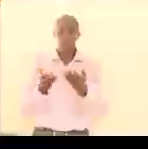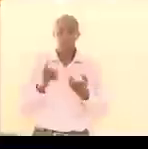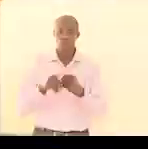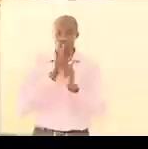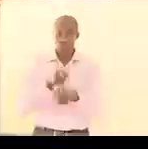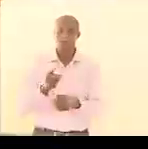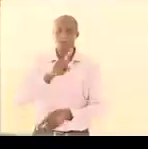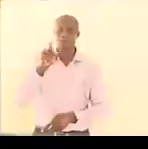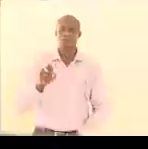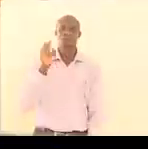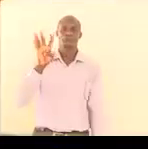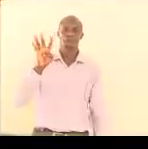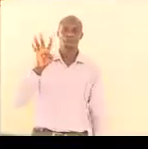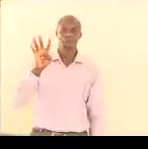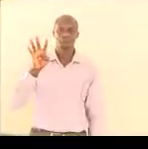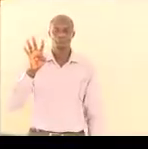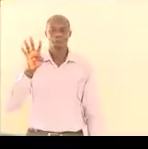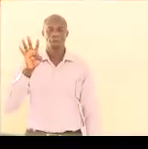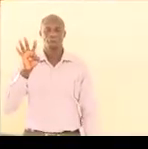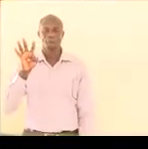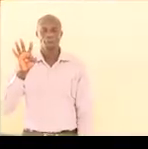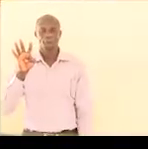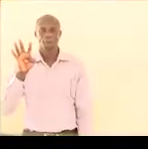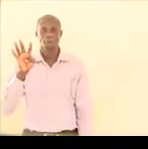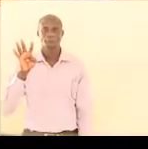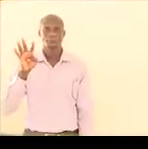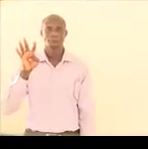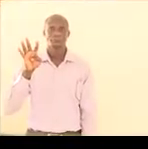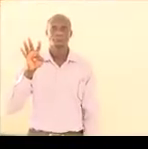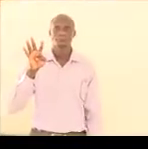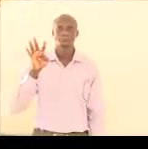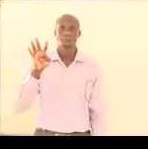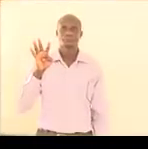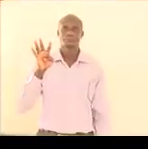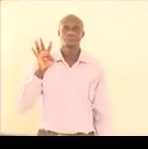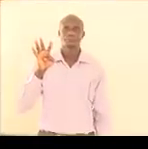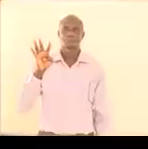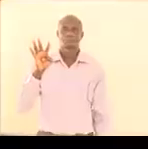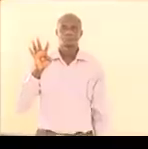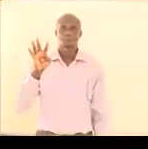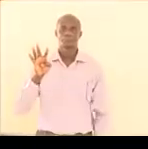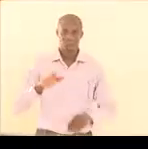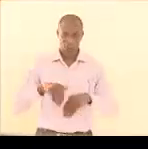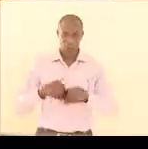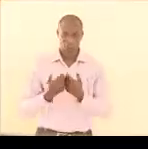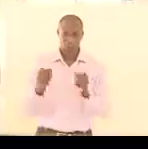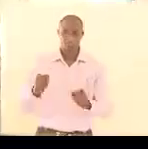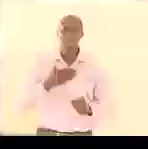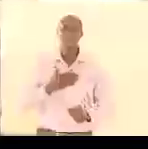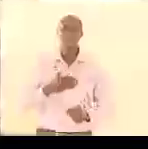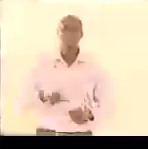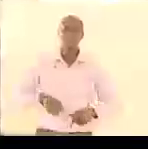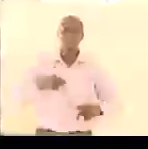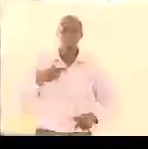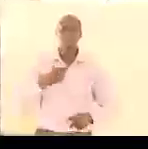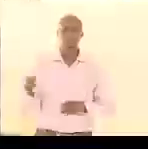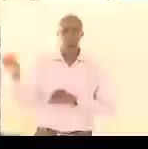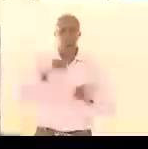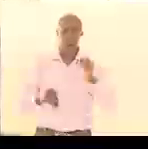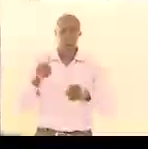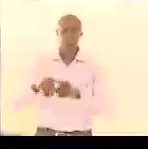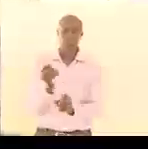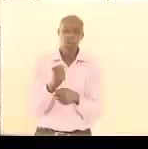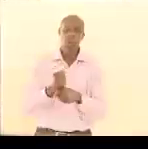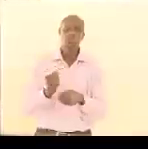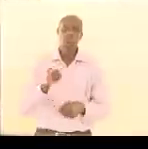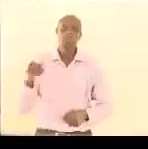I want to answer question 4. Question 4. Yes, Father. How can my life contribute to